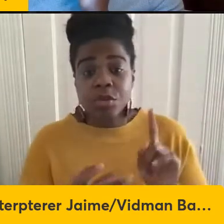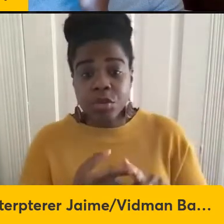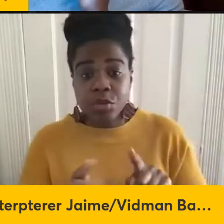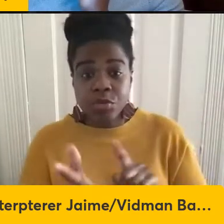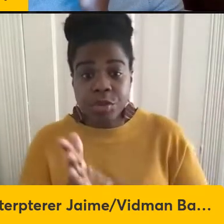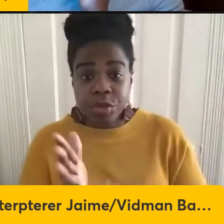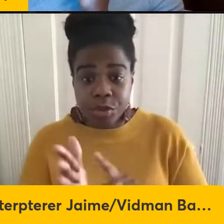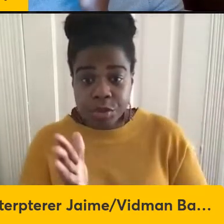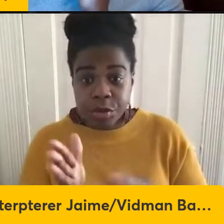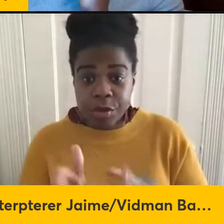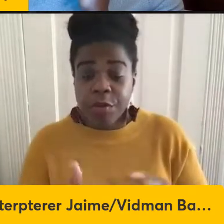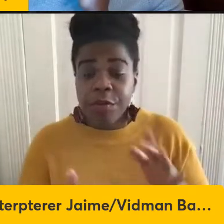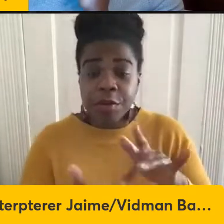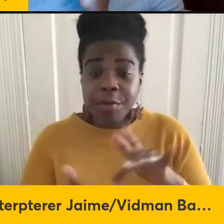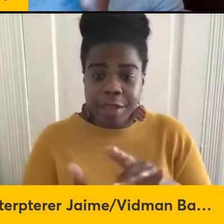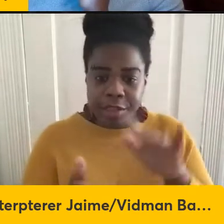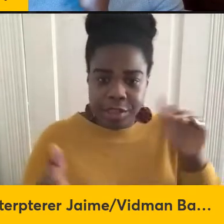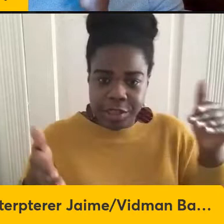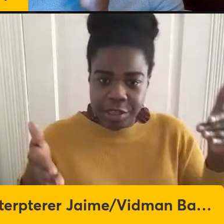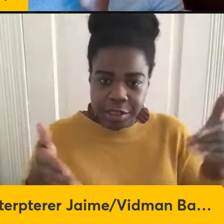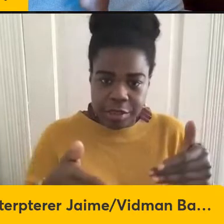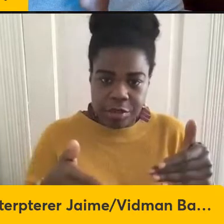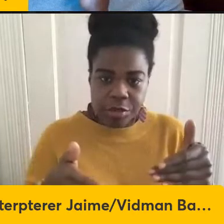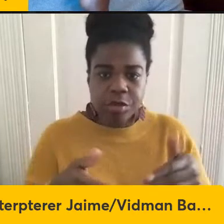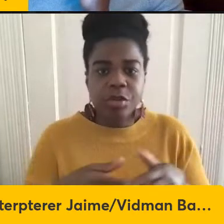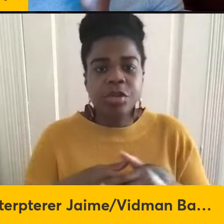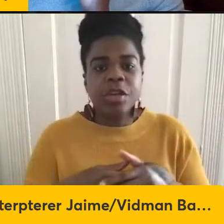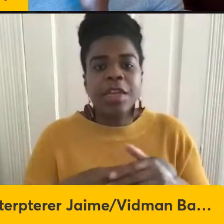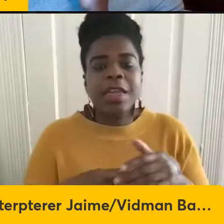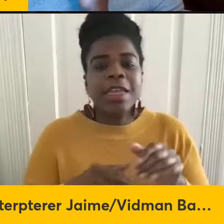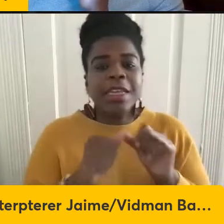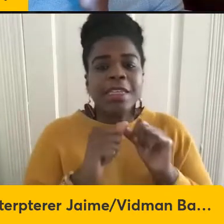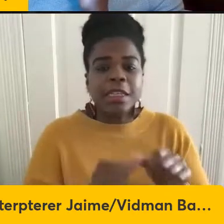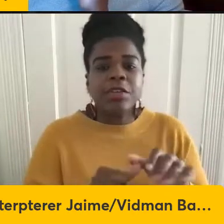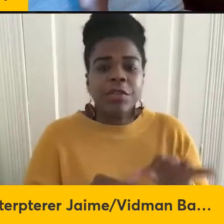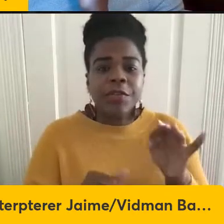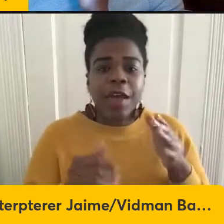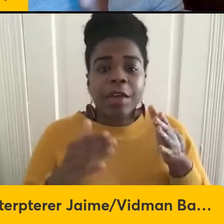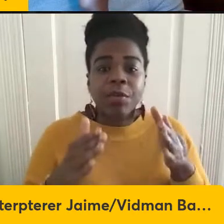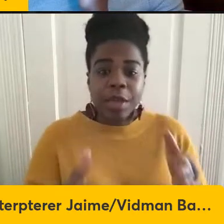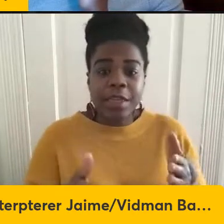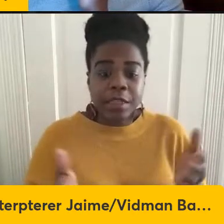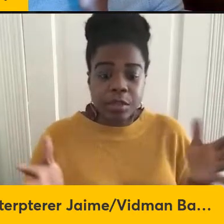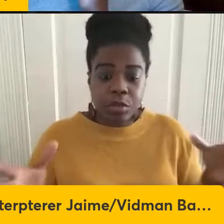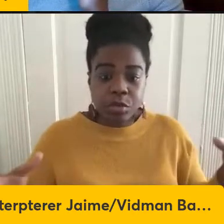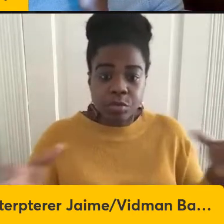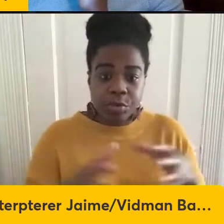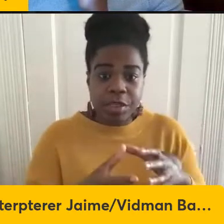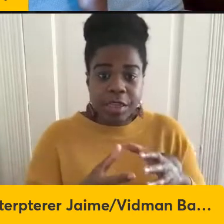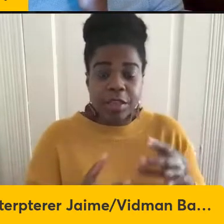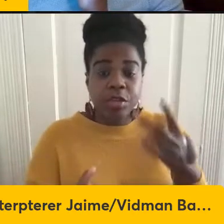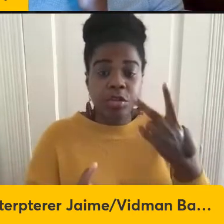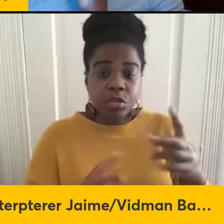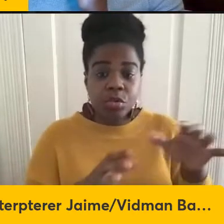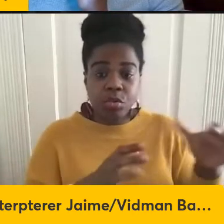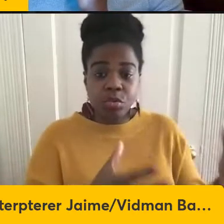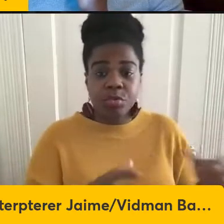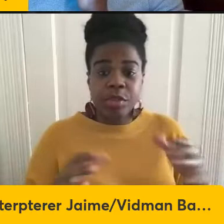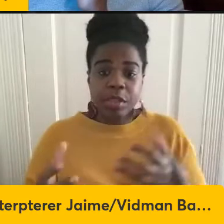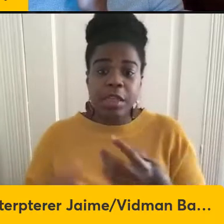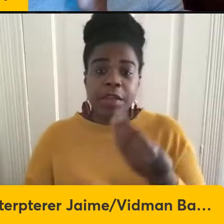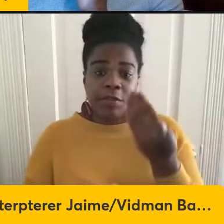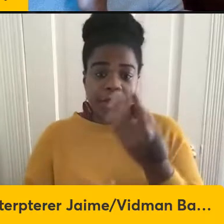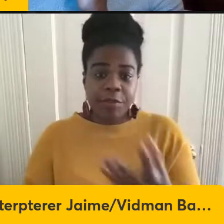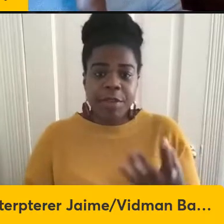doing patient-centered research, is to constantly find ways to bring together these two sets of information to understand